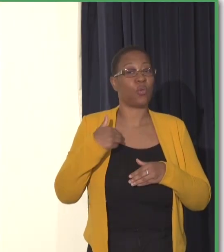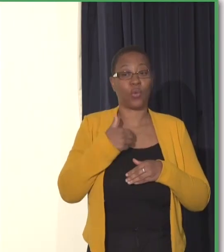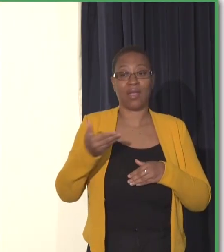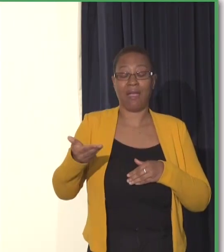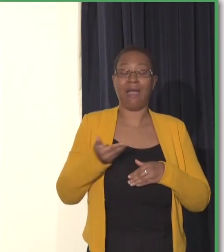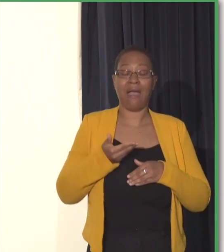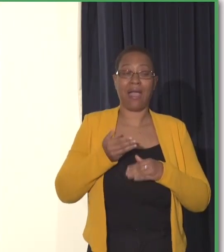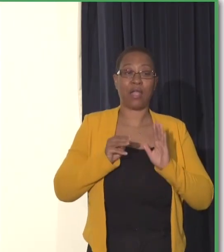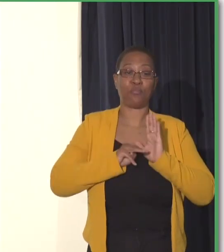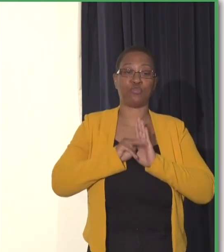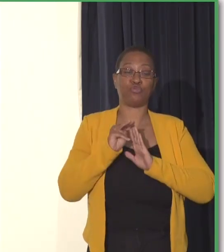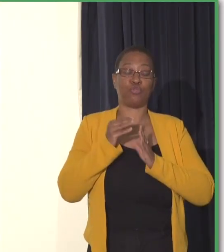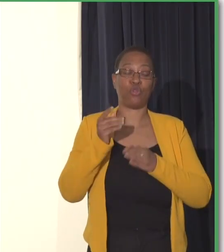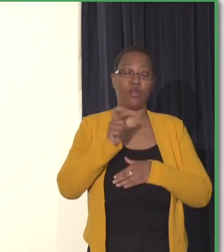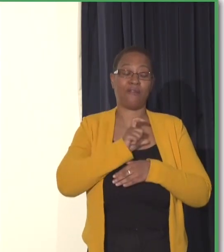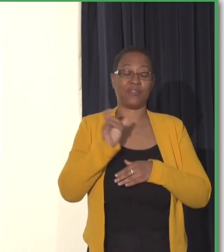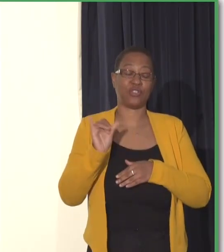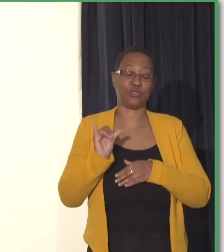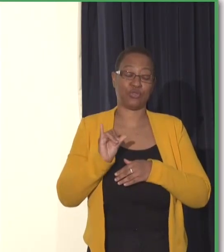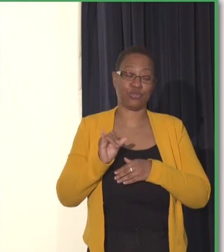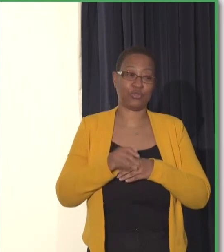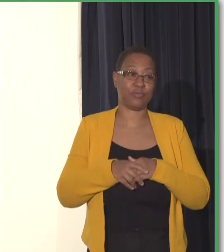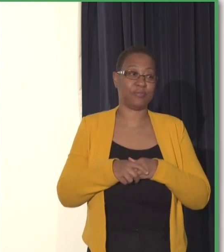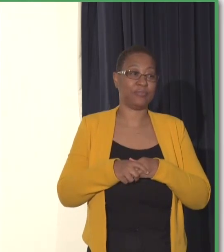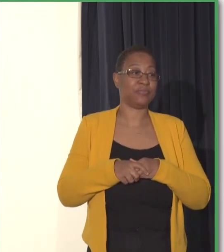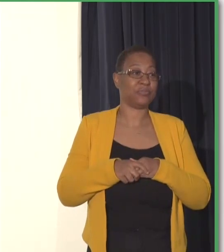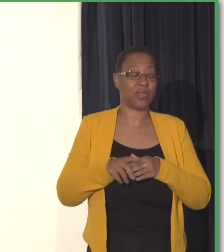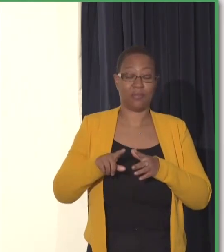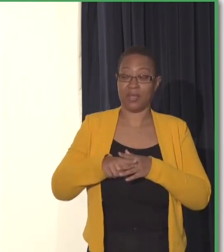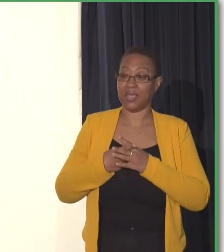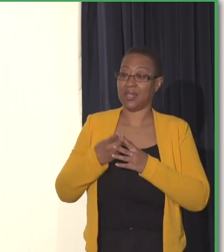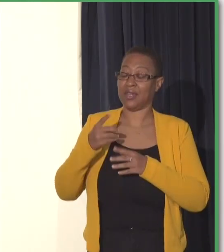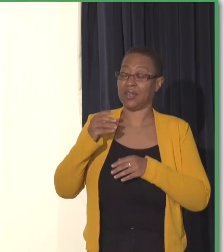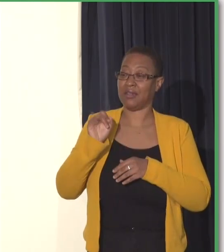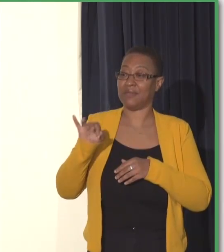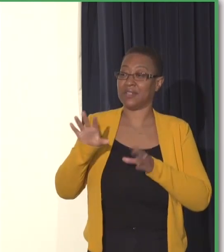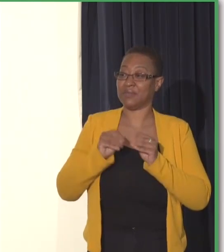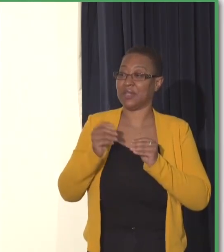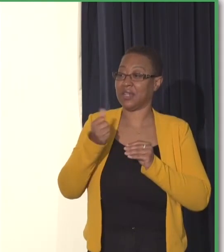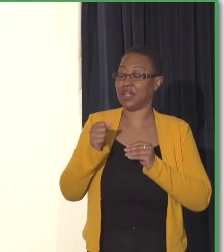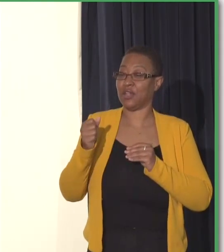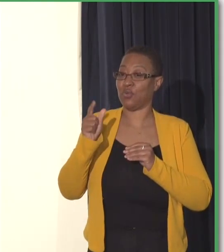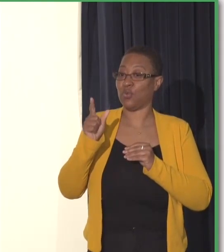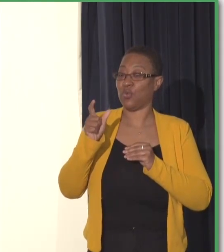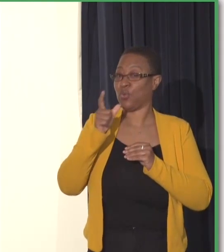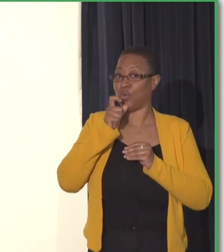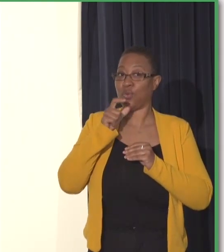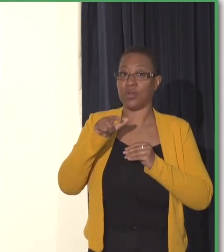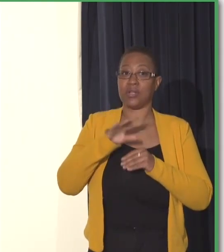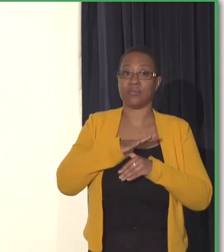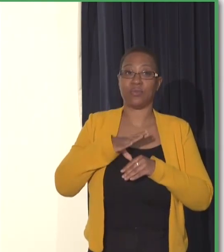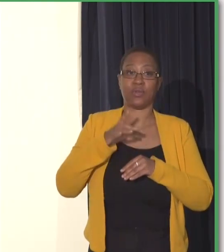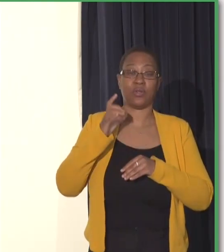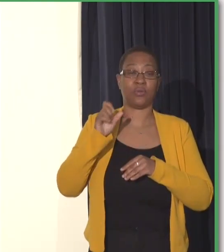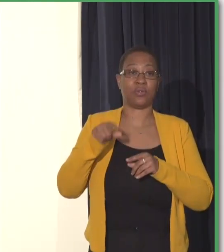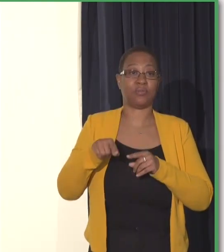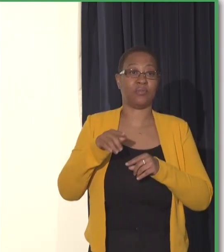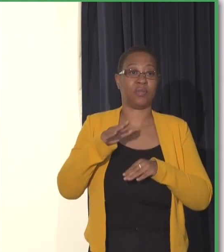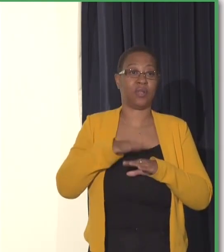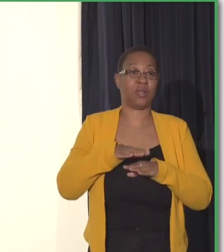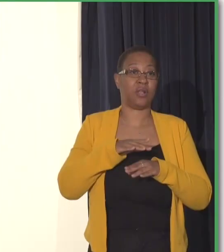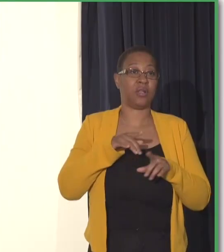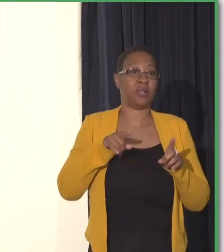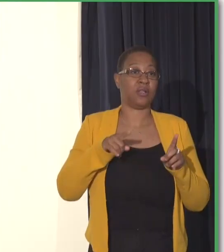too. Yes. As I said at the beginning of this meeting, anybody on this board, if you want to come on. Right. Thank you. I'll sign up. Right.